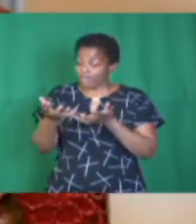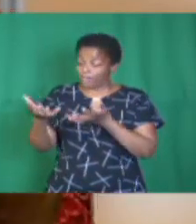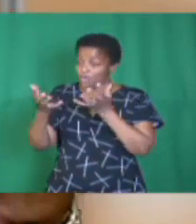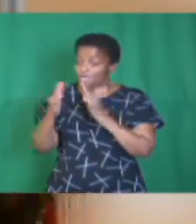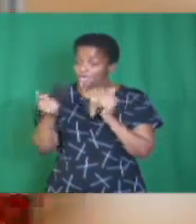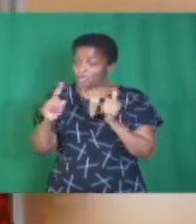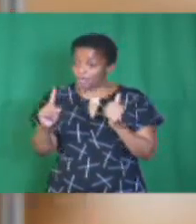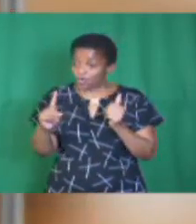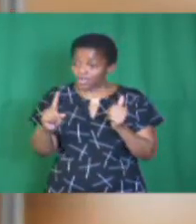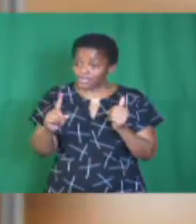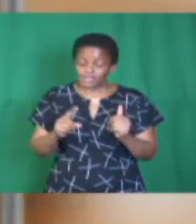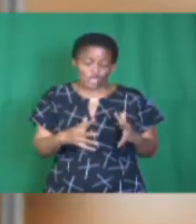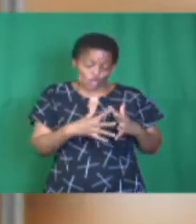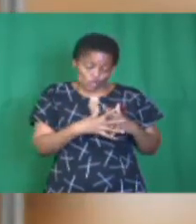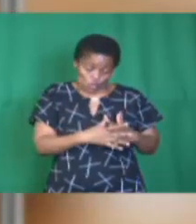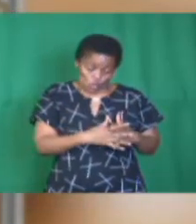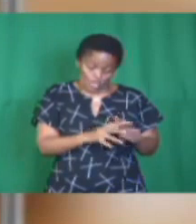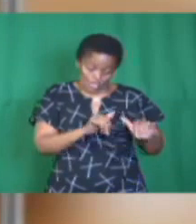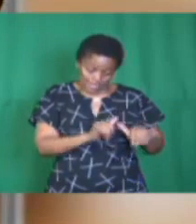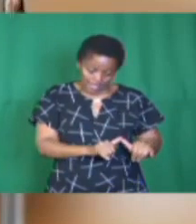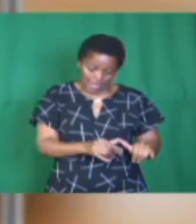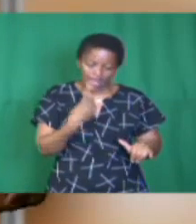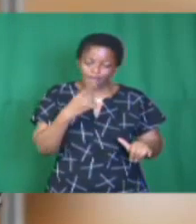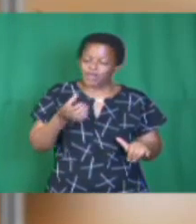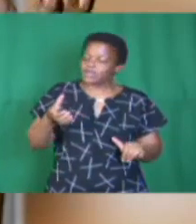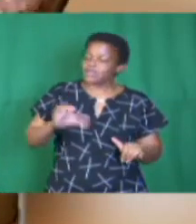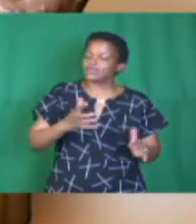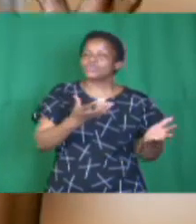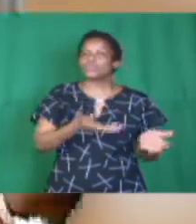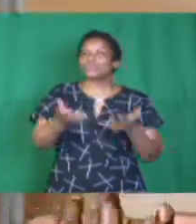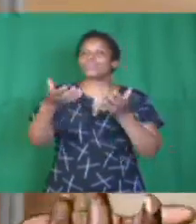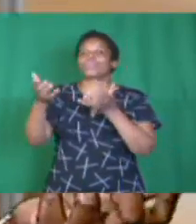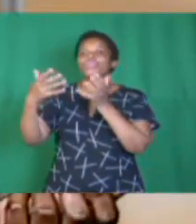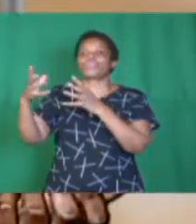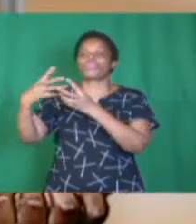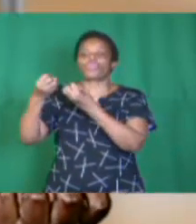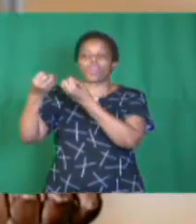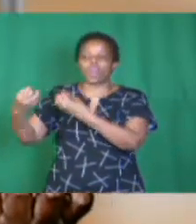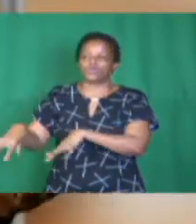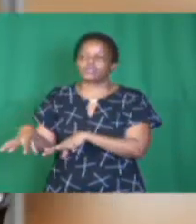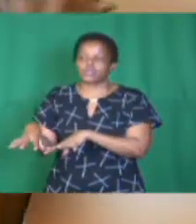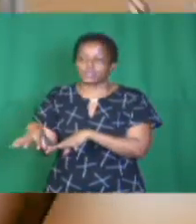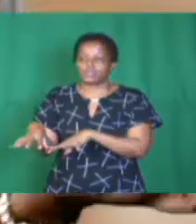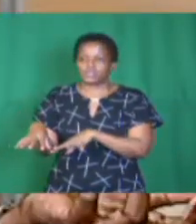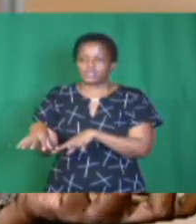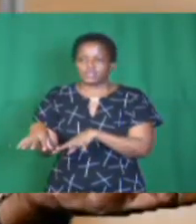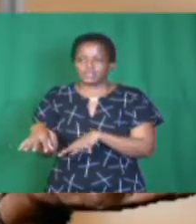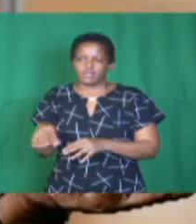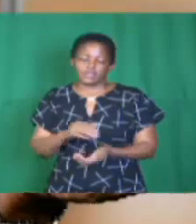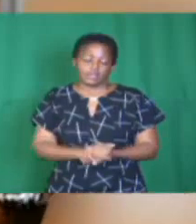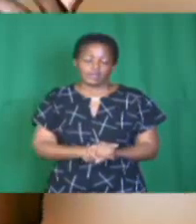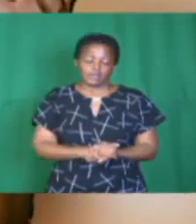solute. But with simple distillation, we are able to recover the solute and the solvent. The